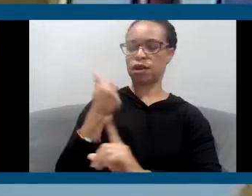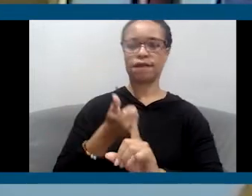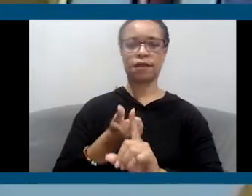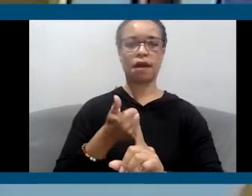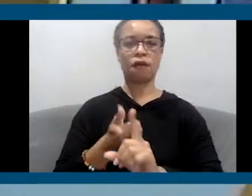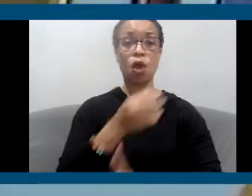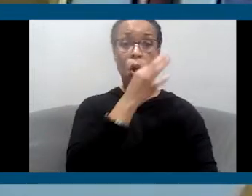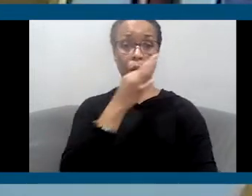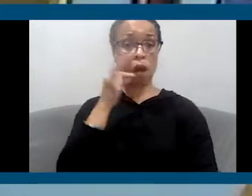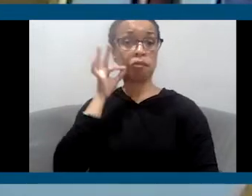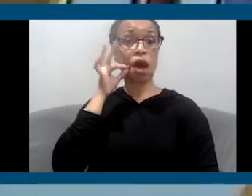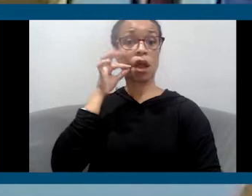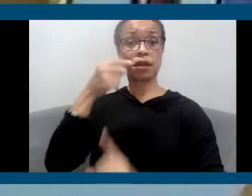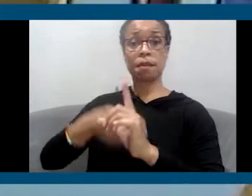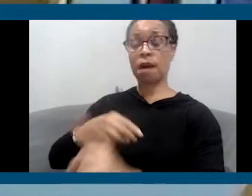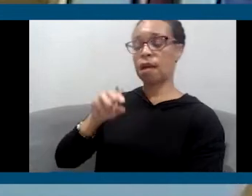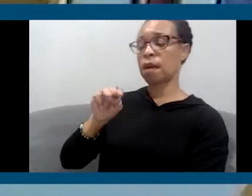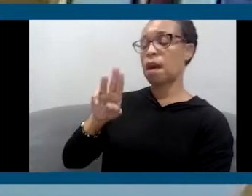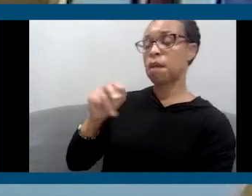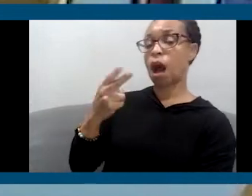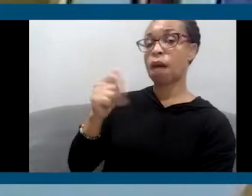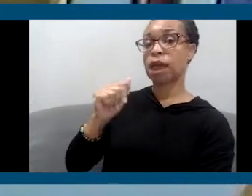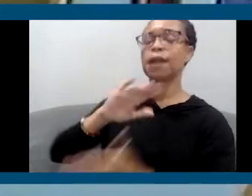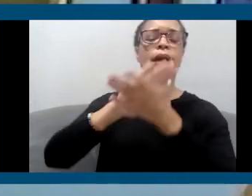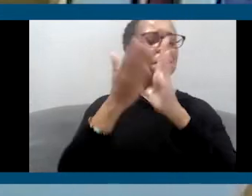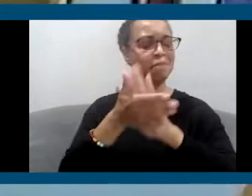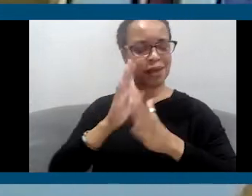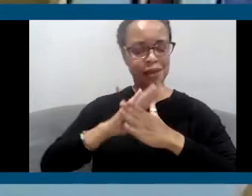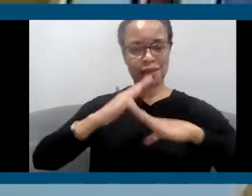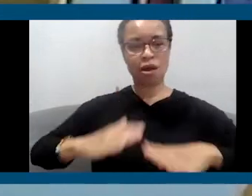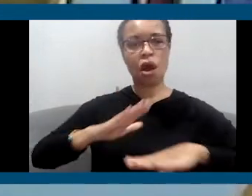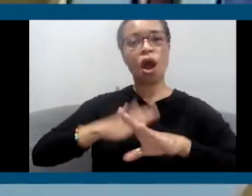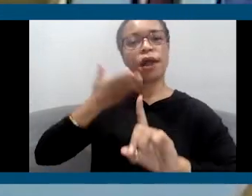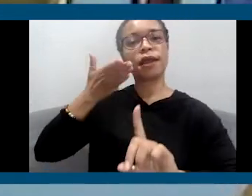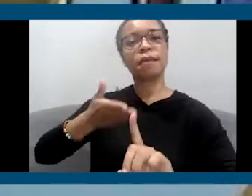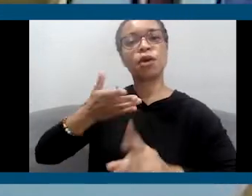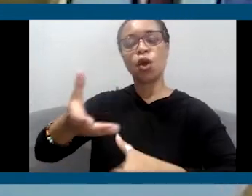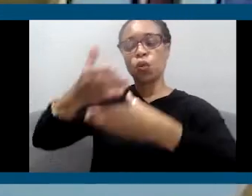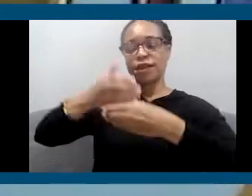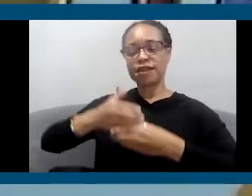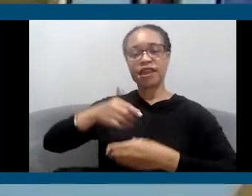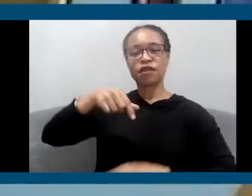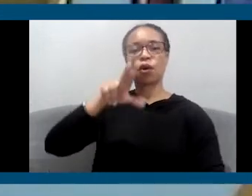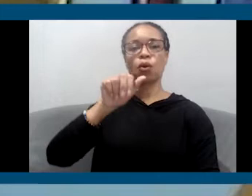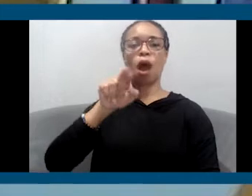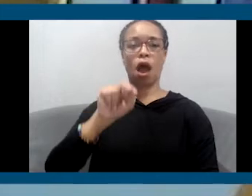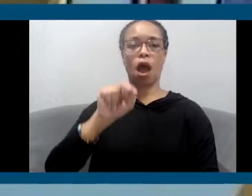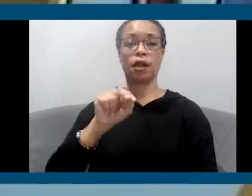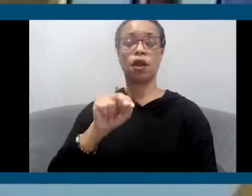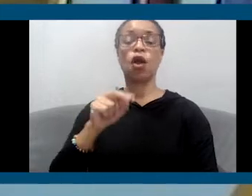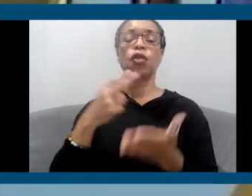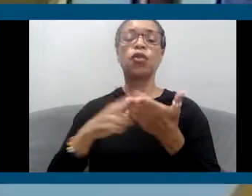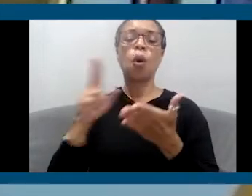which the Prophet Muhammad, peace be upon him, received the teachings of the Quran, the Islamic holy book, as a guide